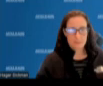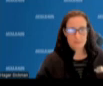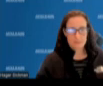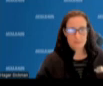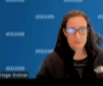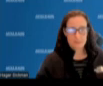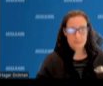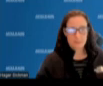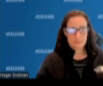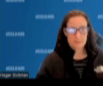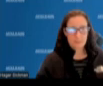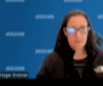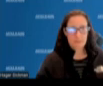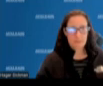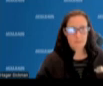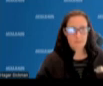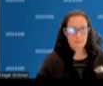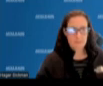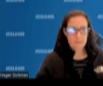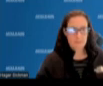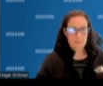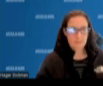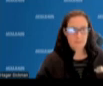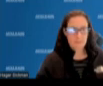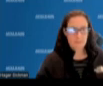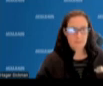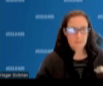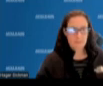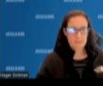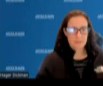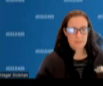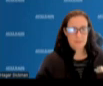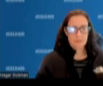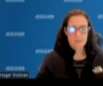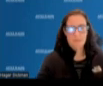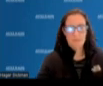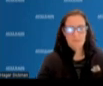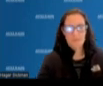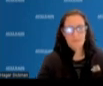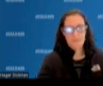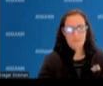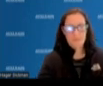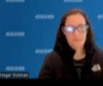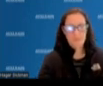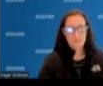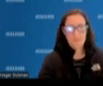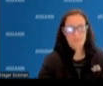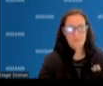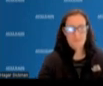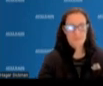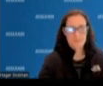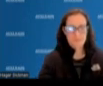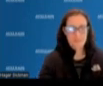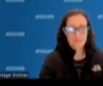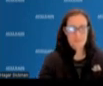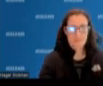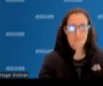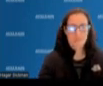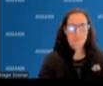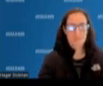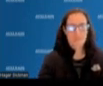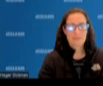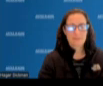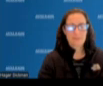their Tuesday. Stand by. We'll get the slides and the resources out to you so you have them at your fingertips and can immediately start